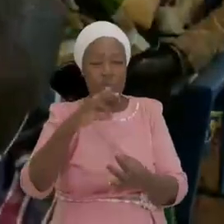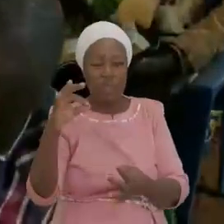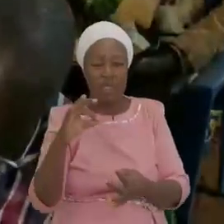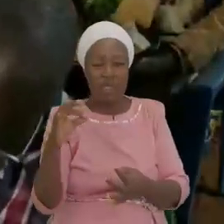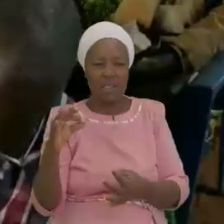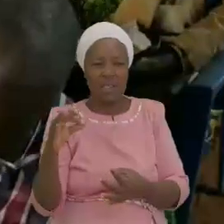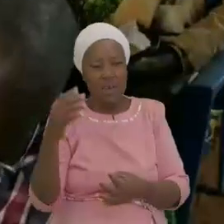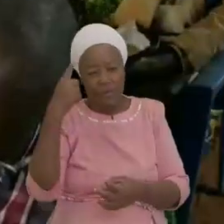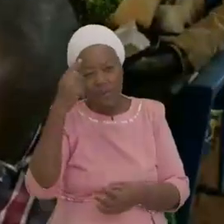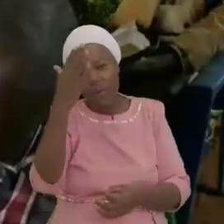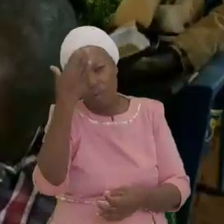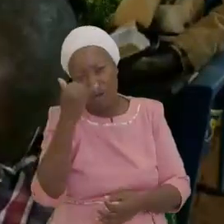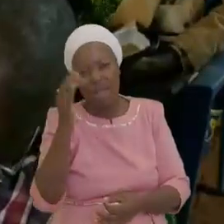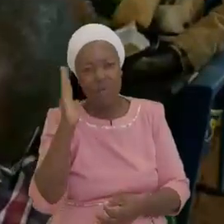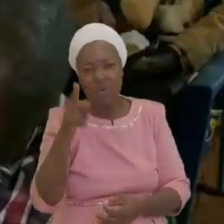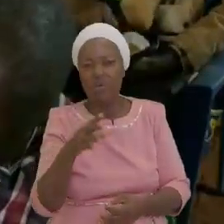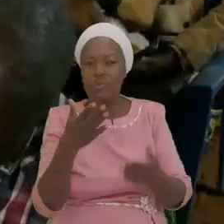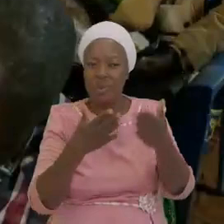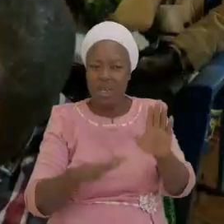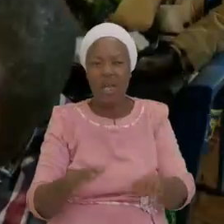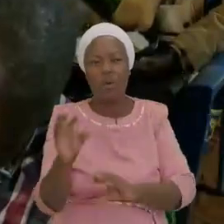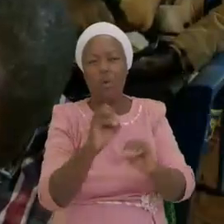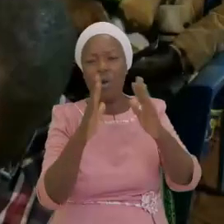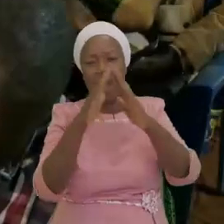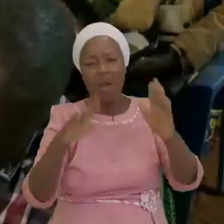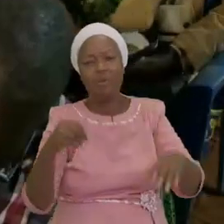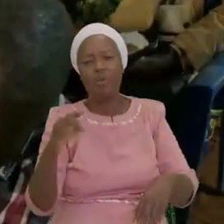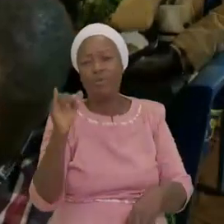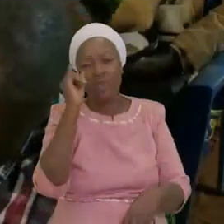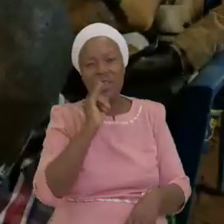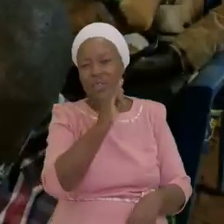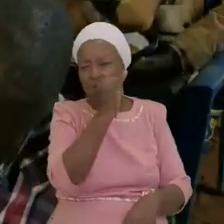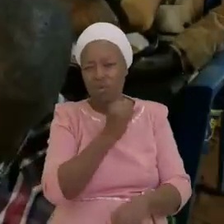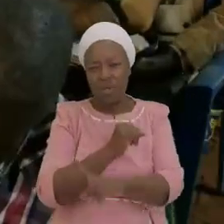For why will ye die, O house of Israel?